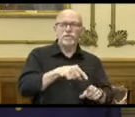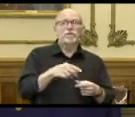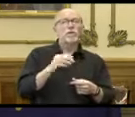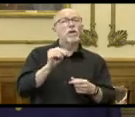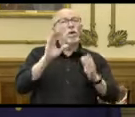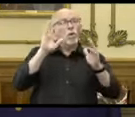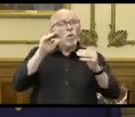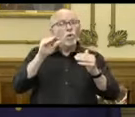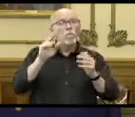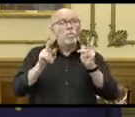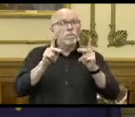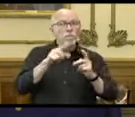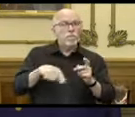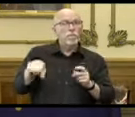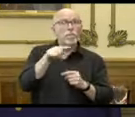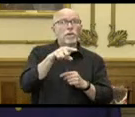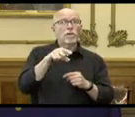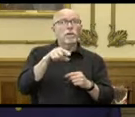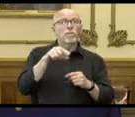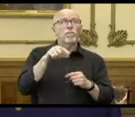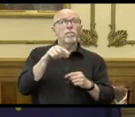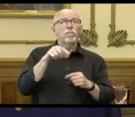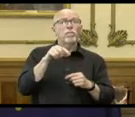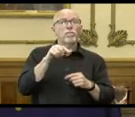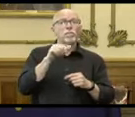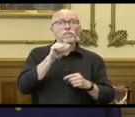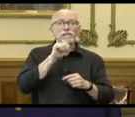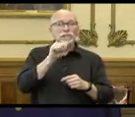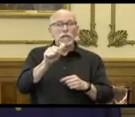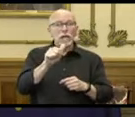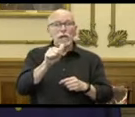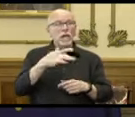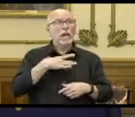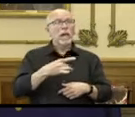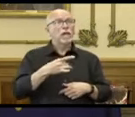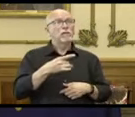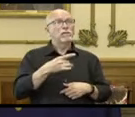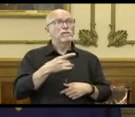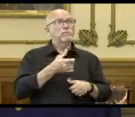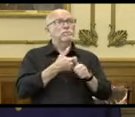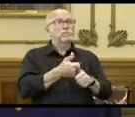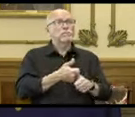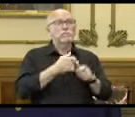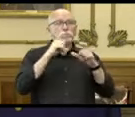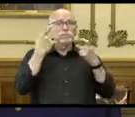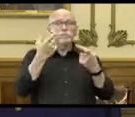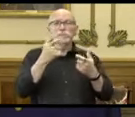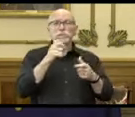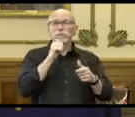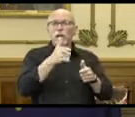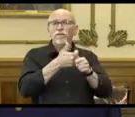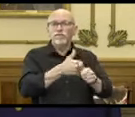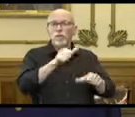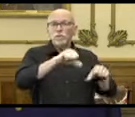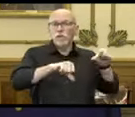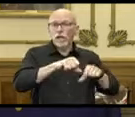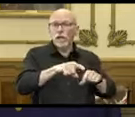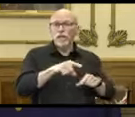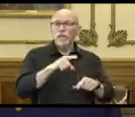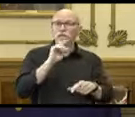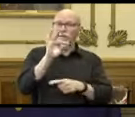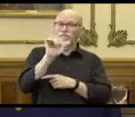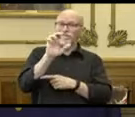hopefully for folks who don't subscribe to science, the facts will